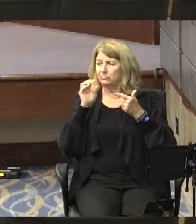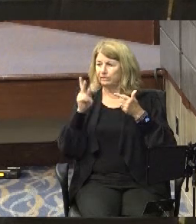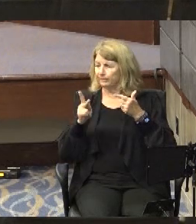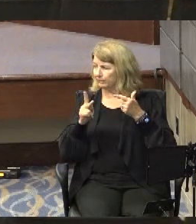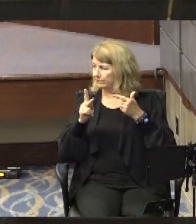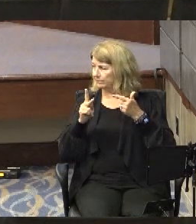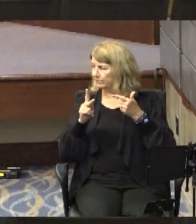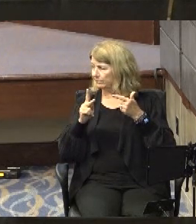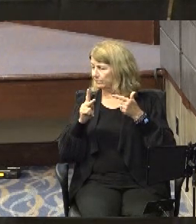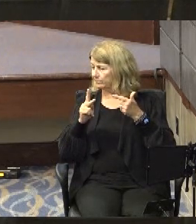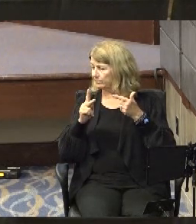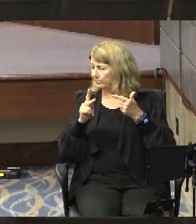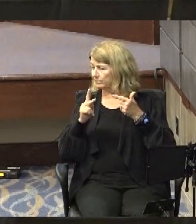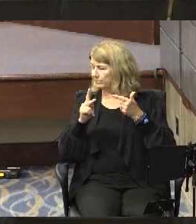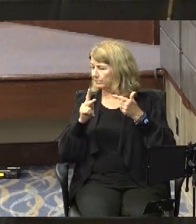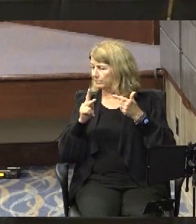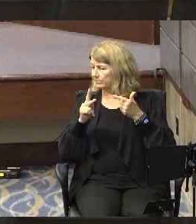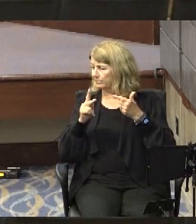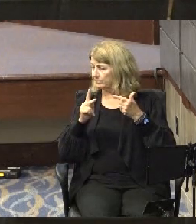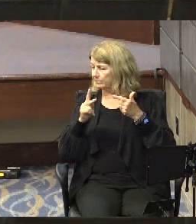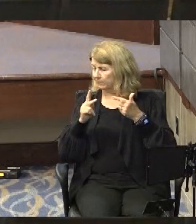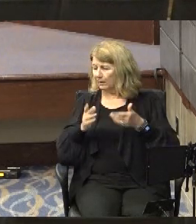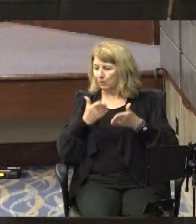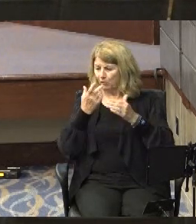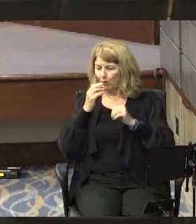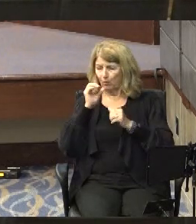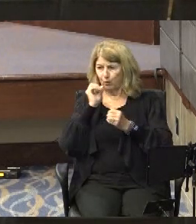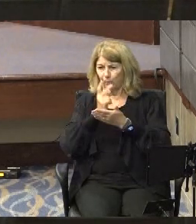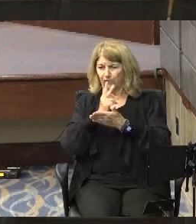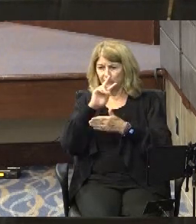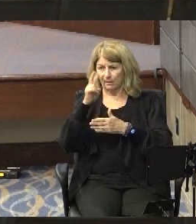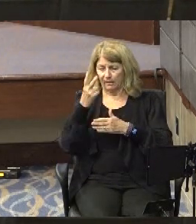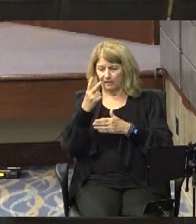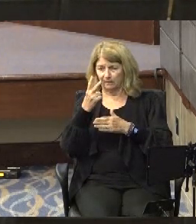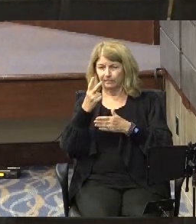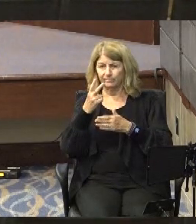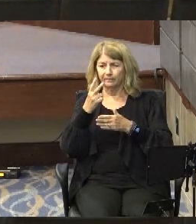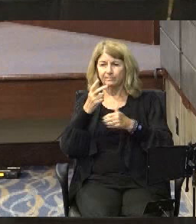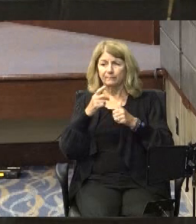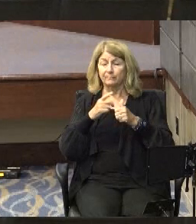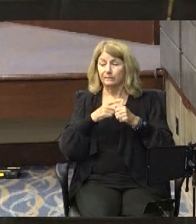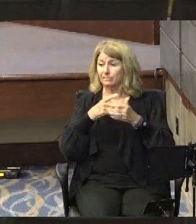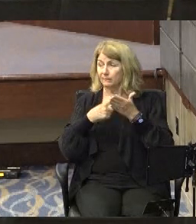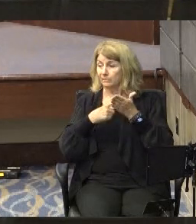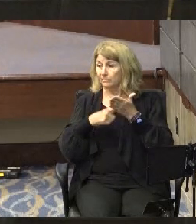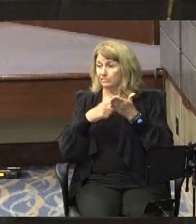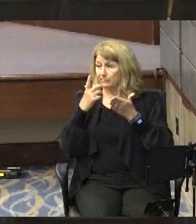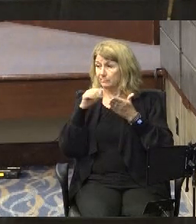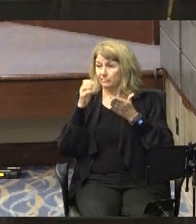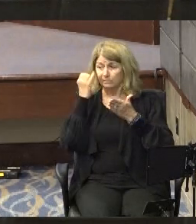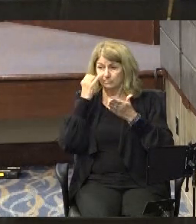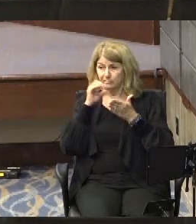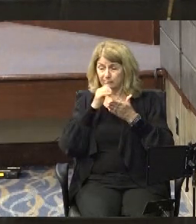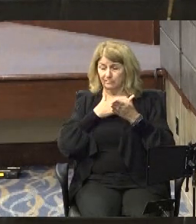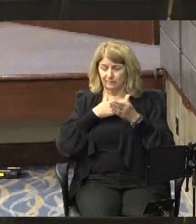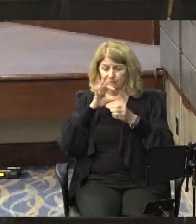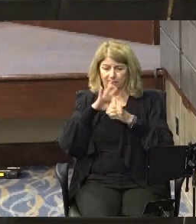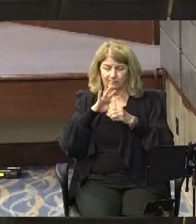motion on that one? I can't vote on this one. Move for approval. Second. Motion and second, any discussion? If not, please poll the